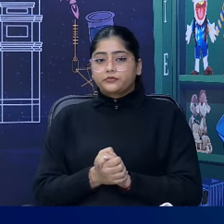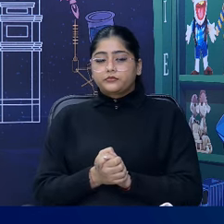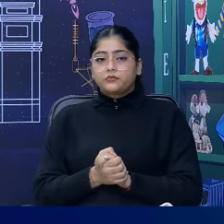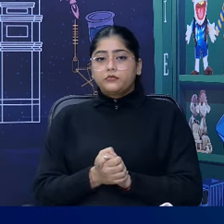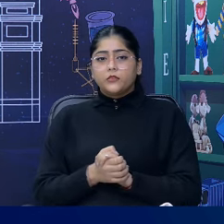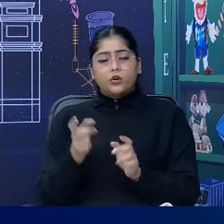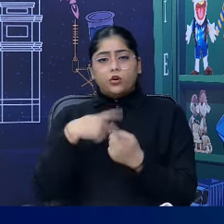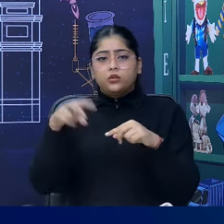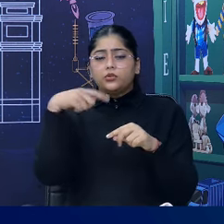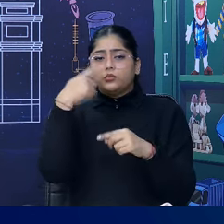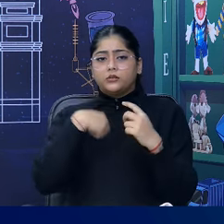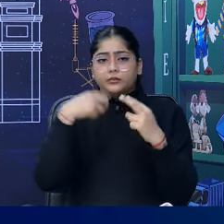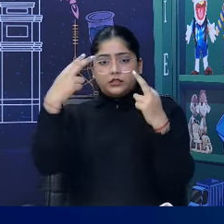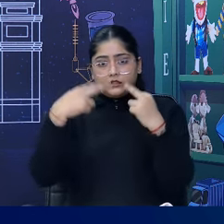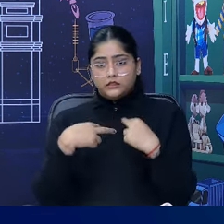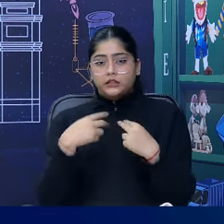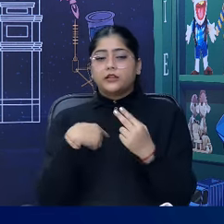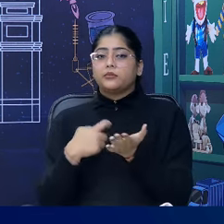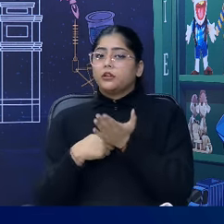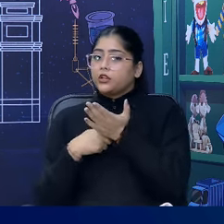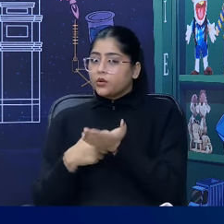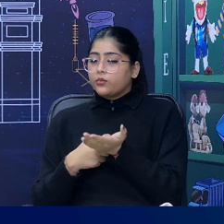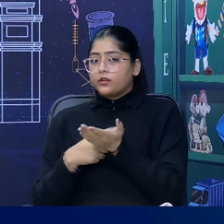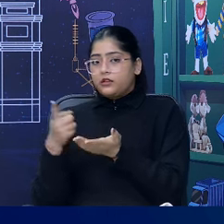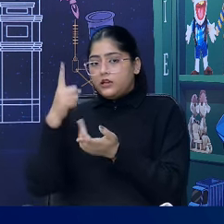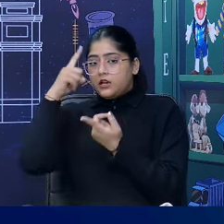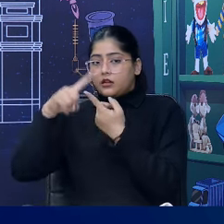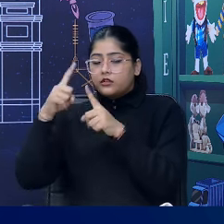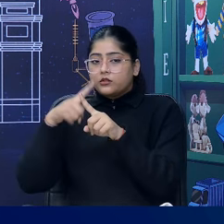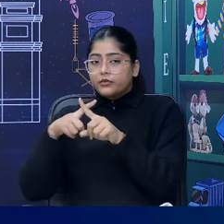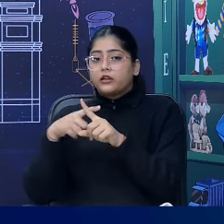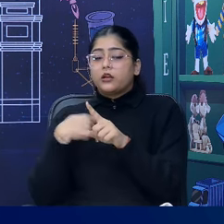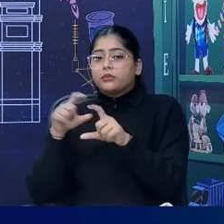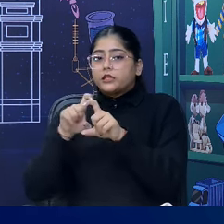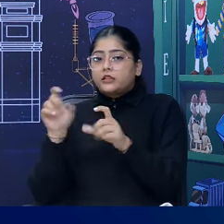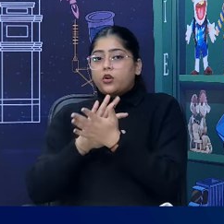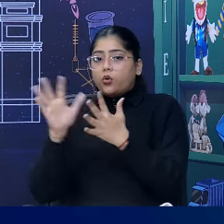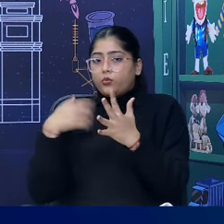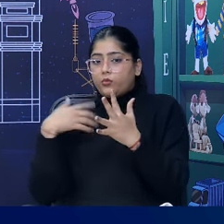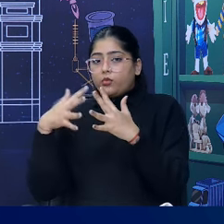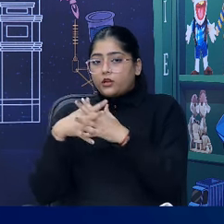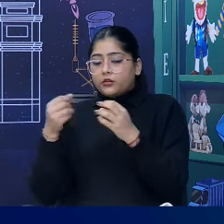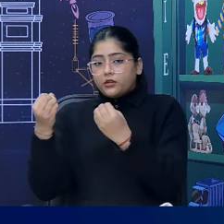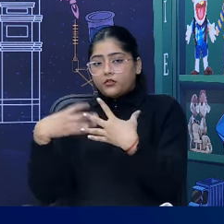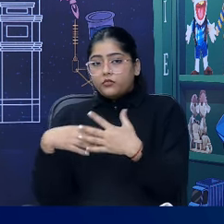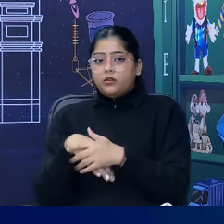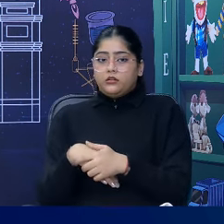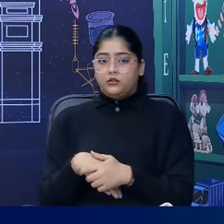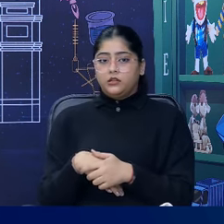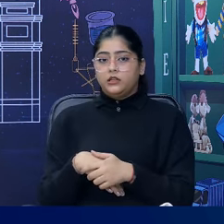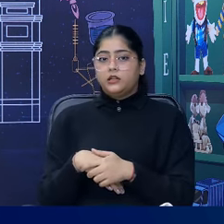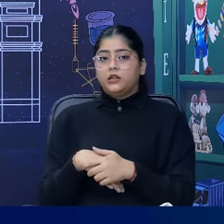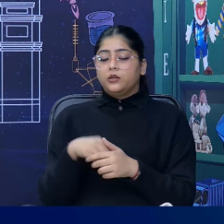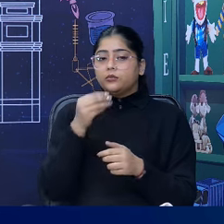So viewers, now I'll request ma'am to tell us about the homework and the modified homework.